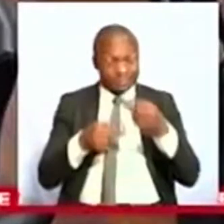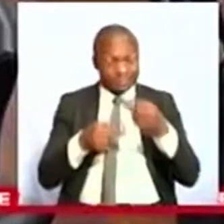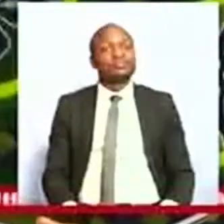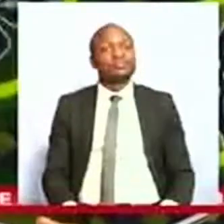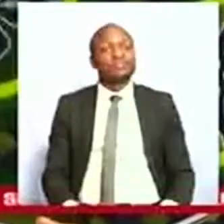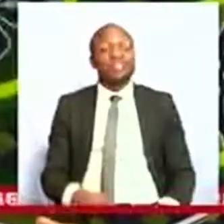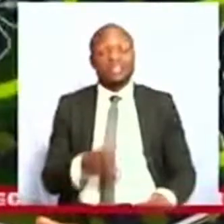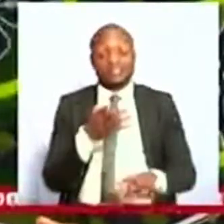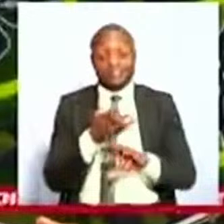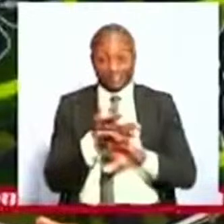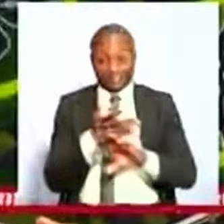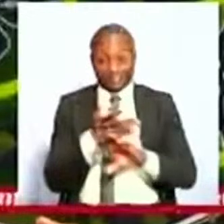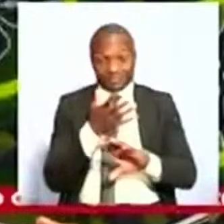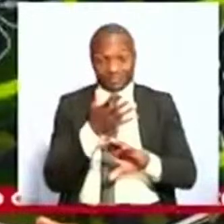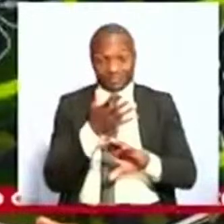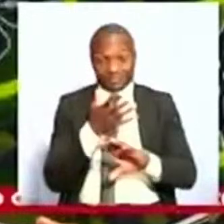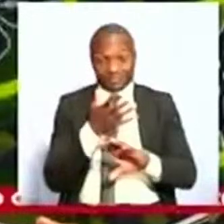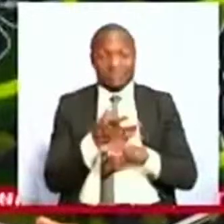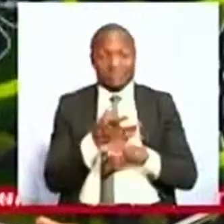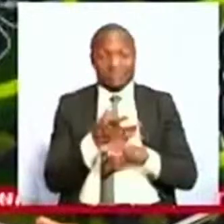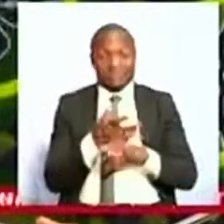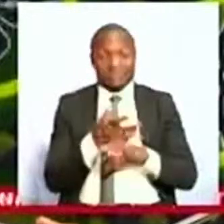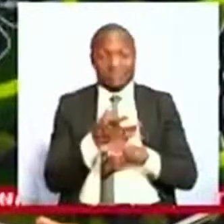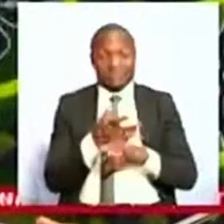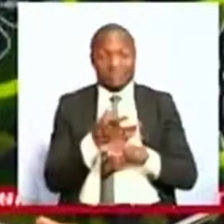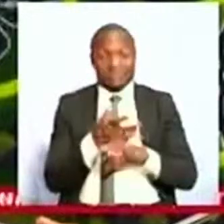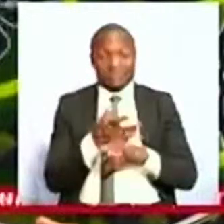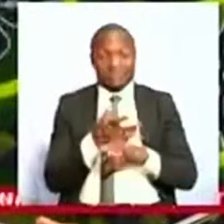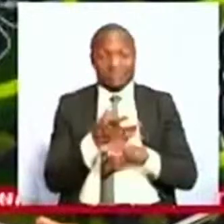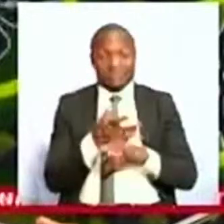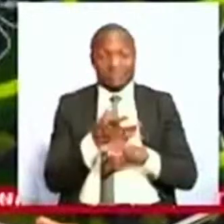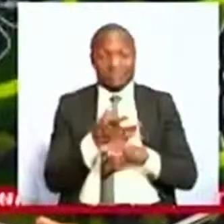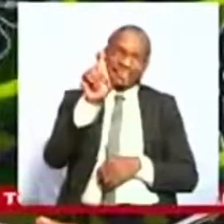it's very difficult to come up with question because